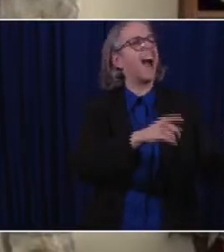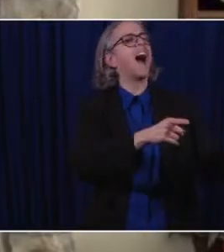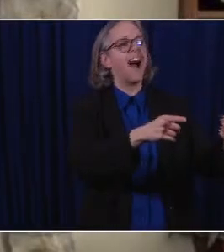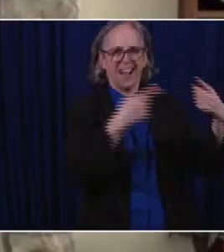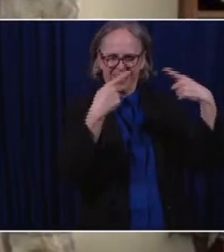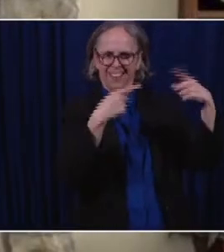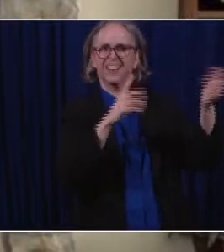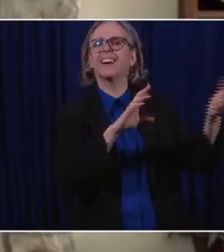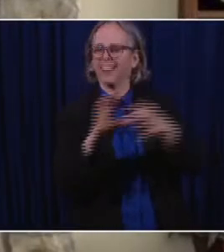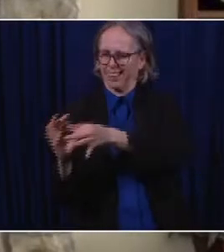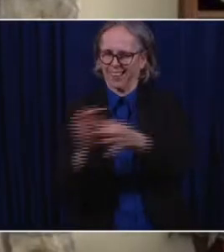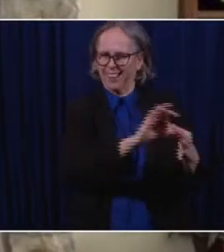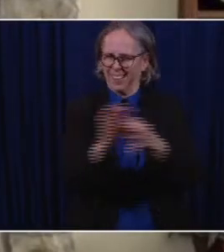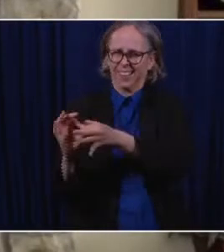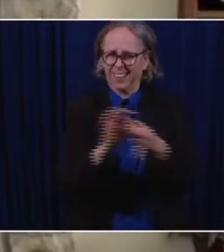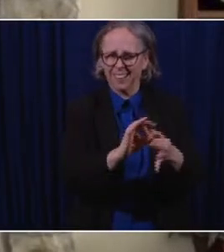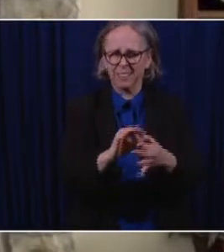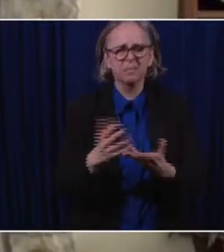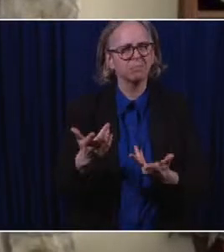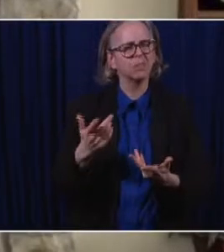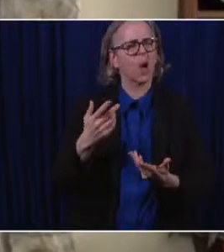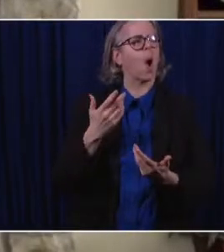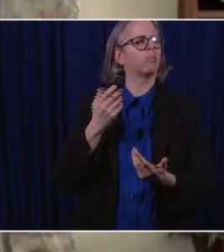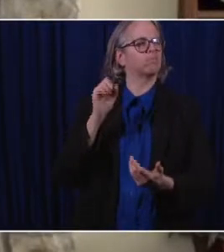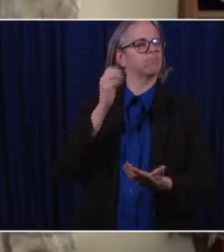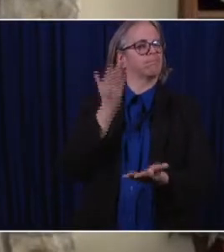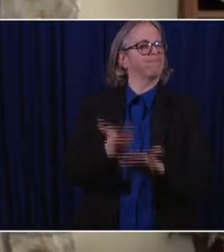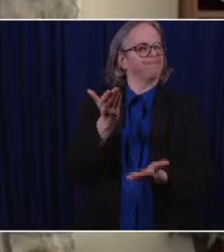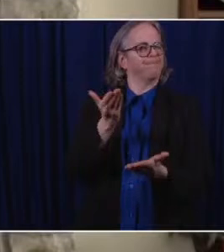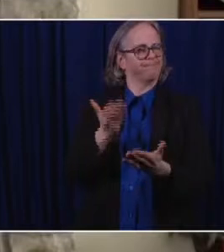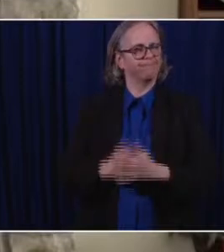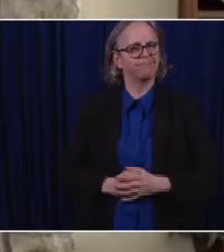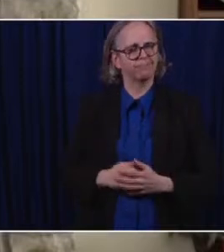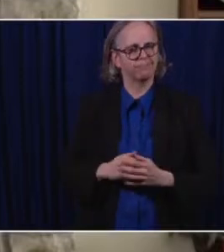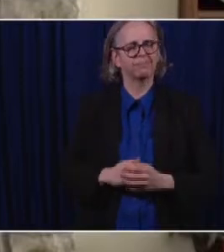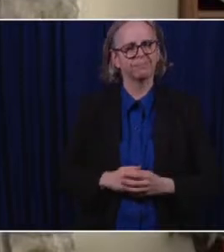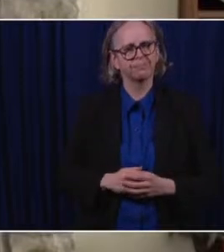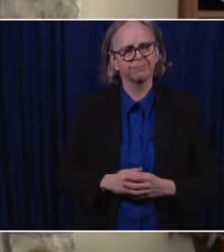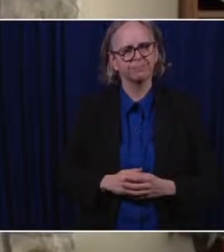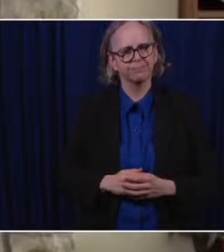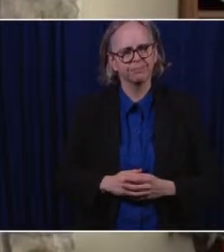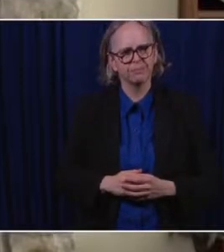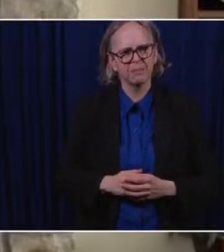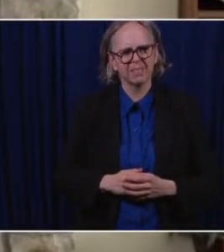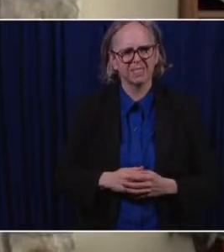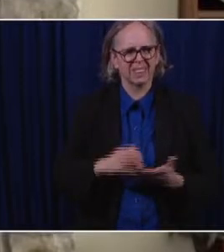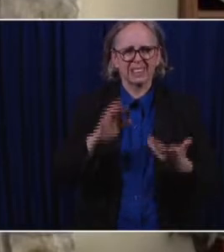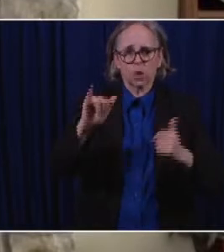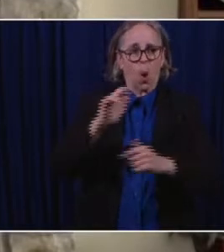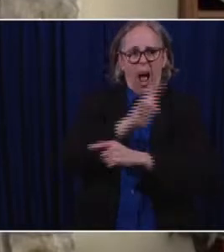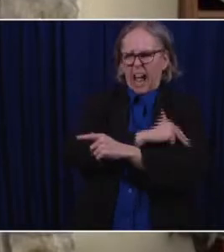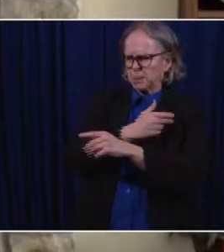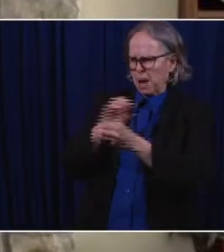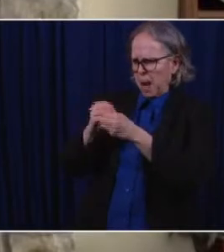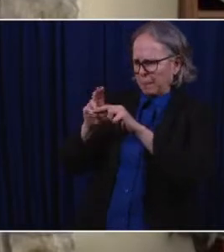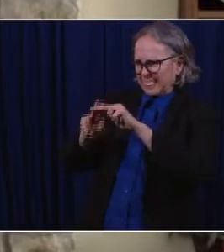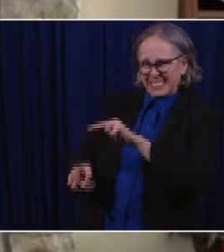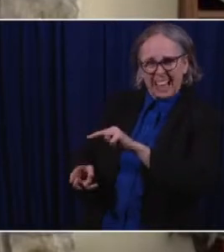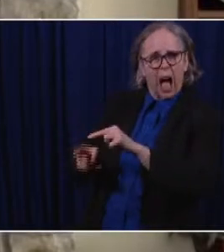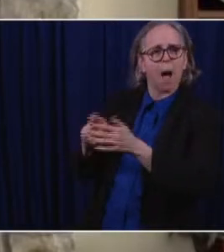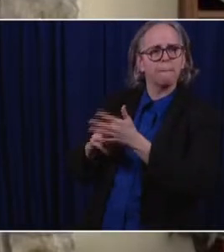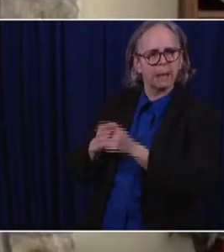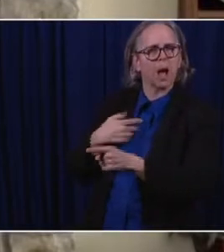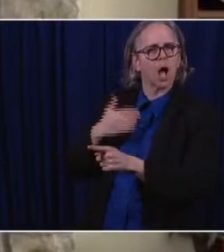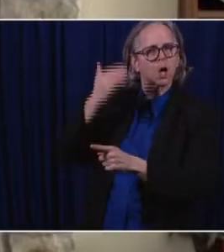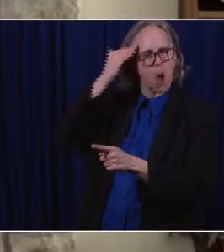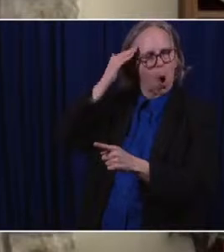that group, as we're dedicated to doing, that's going to directly impact that. So that drop that we're seeing there, I think to